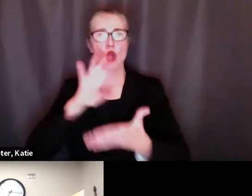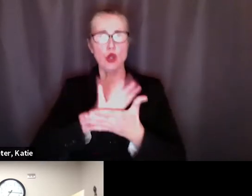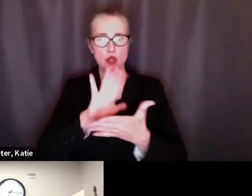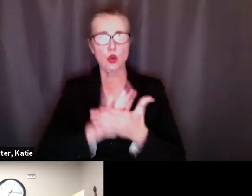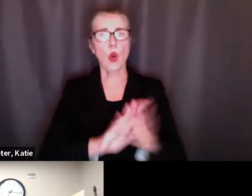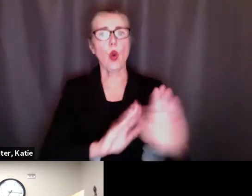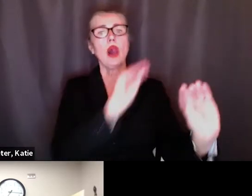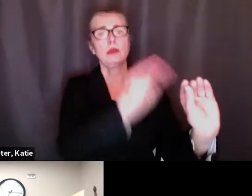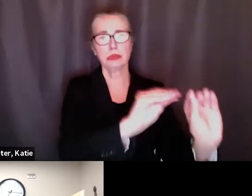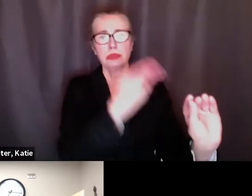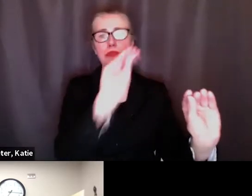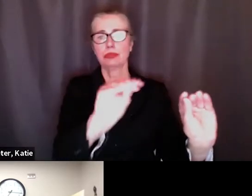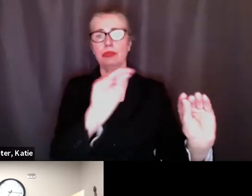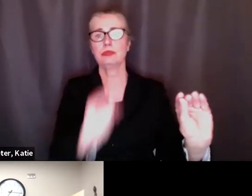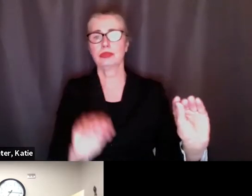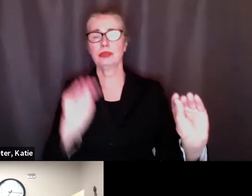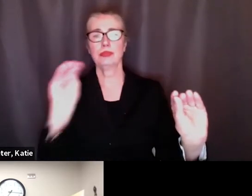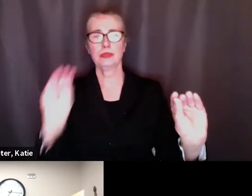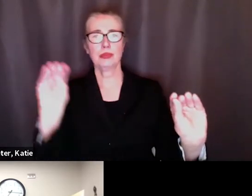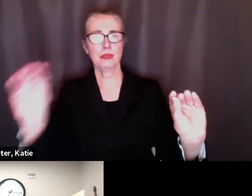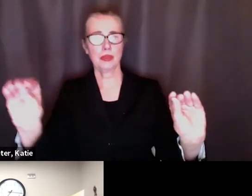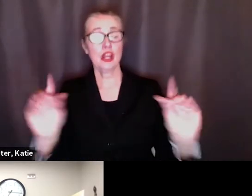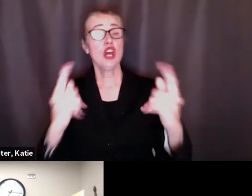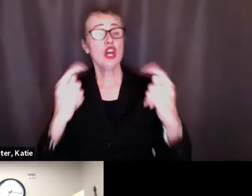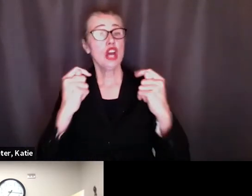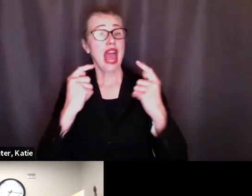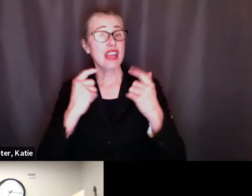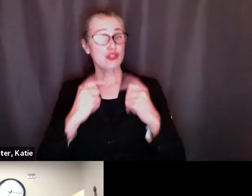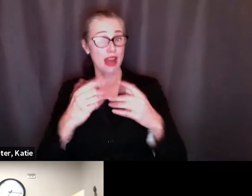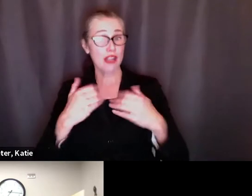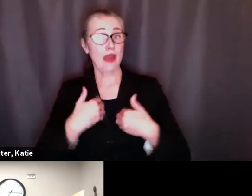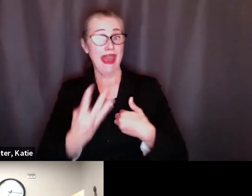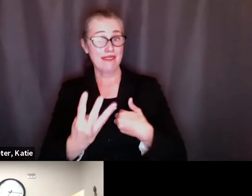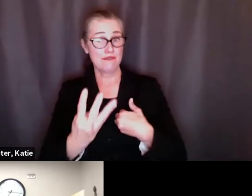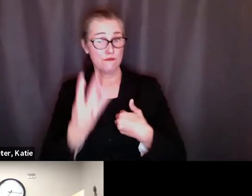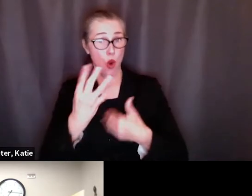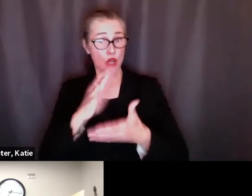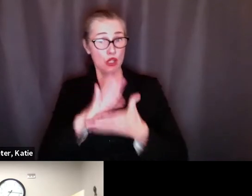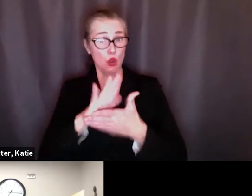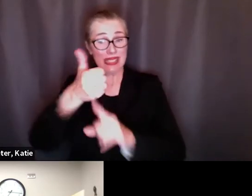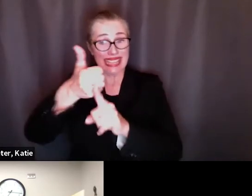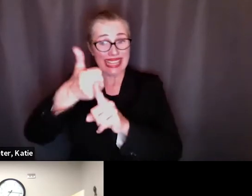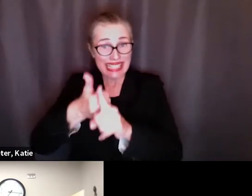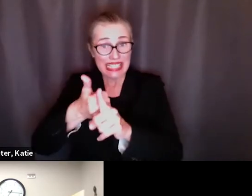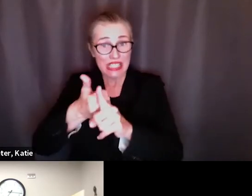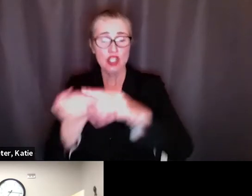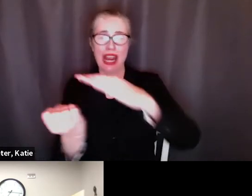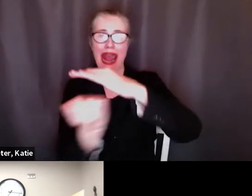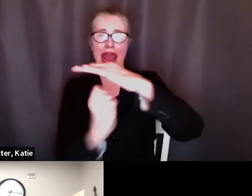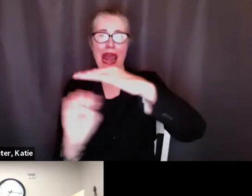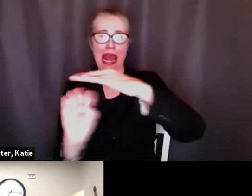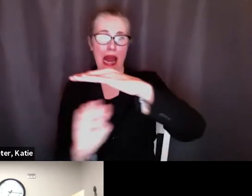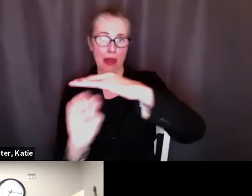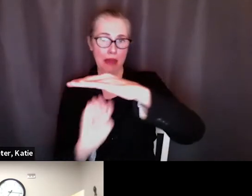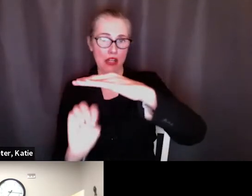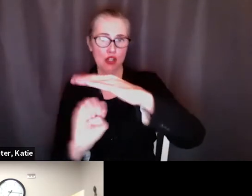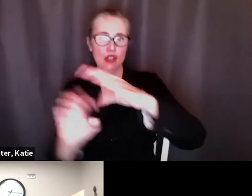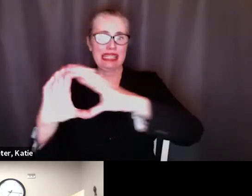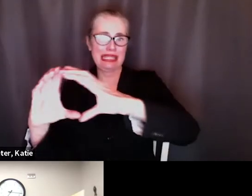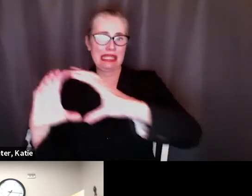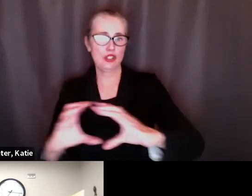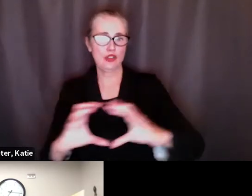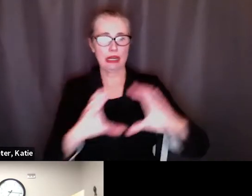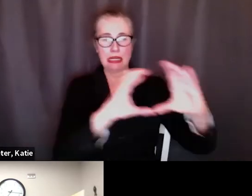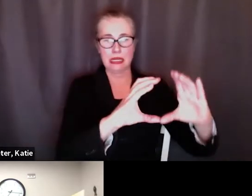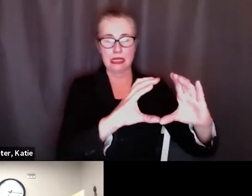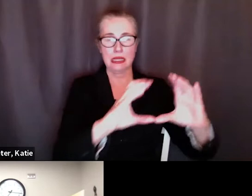four or as many as we could trustees within the elementary district and um you know this one what we heard from community